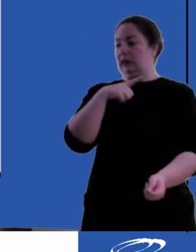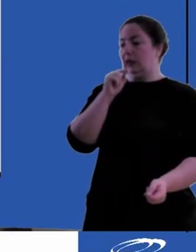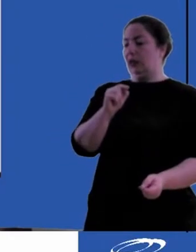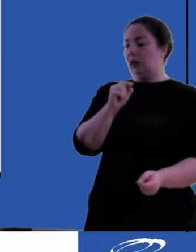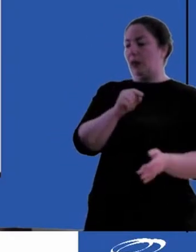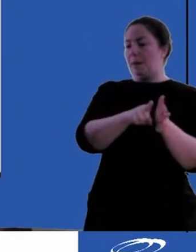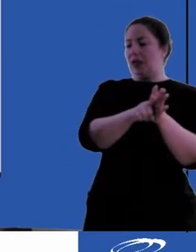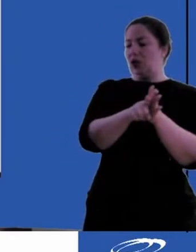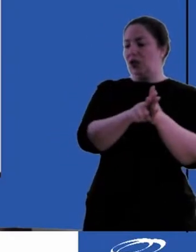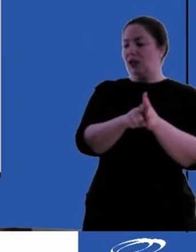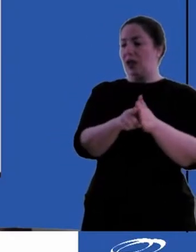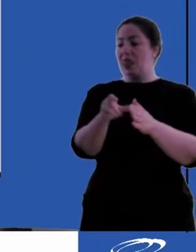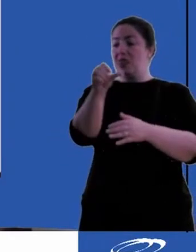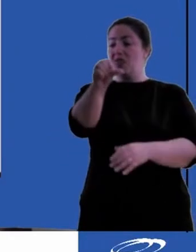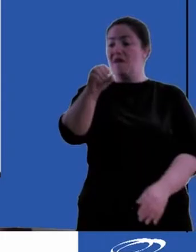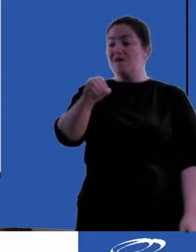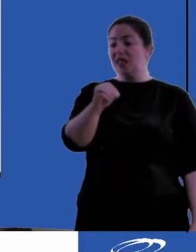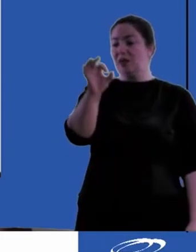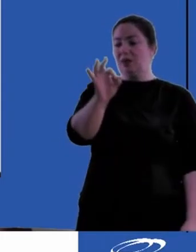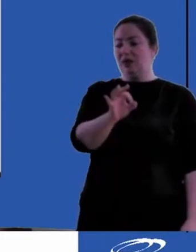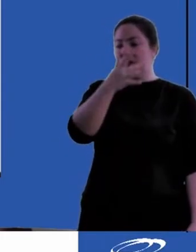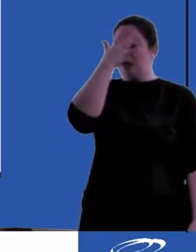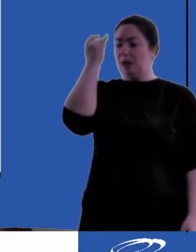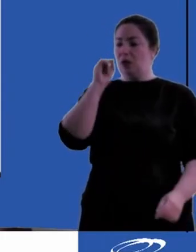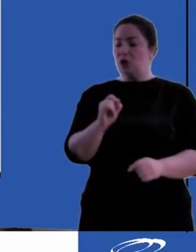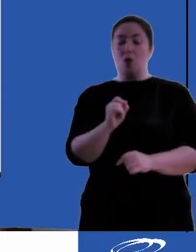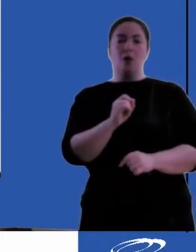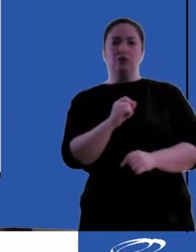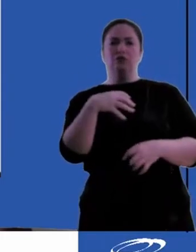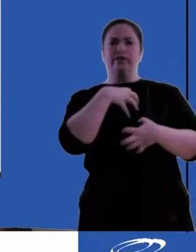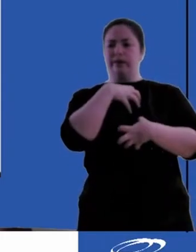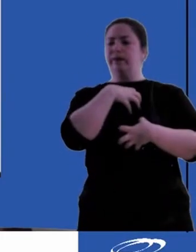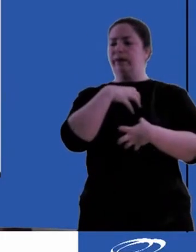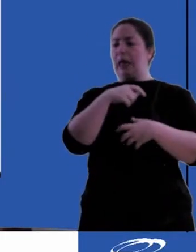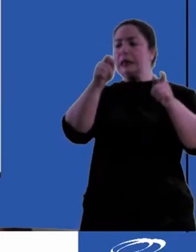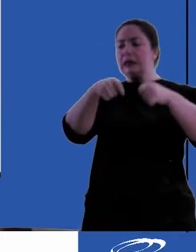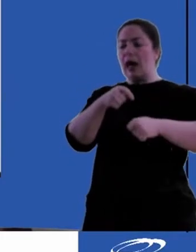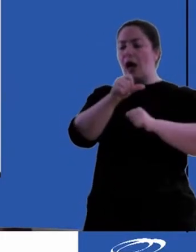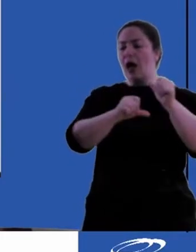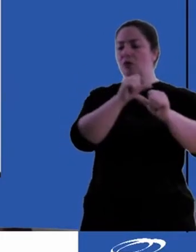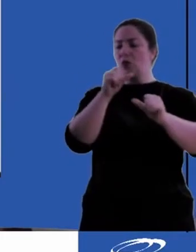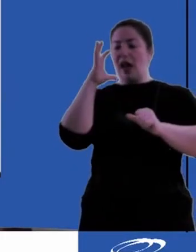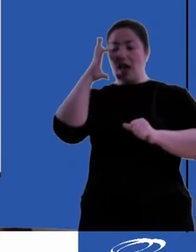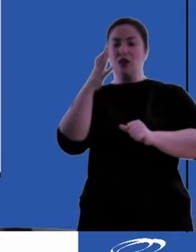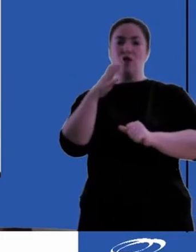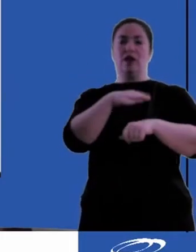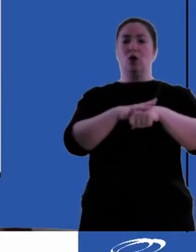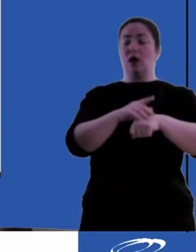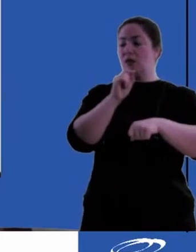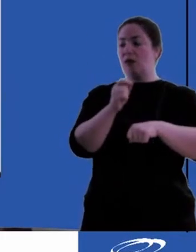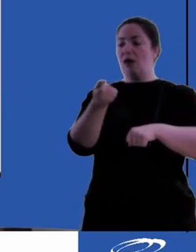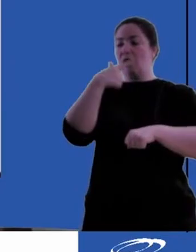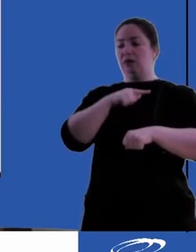bottles, was 90% sensitive for diagnosing true fungal periprosthetic joint infection and 100% sensitive for detecting rapidly